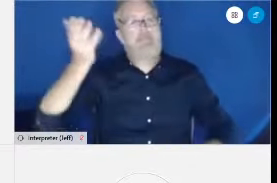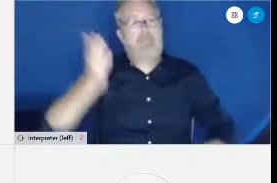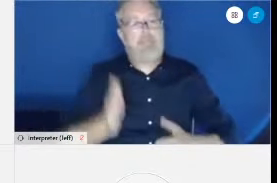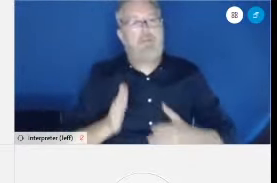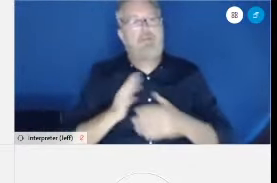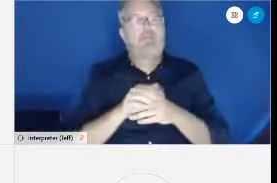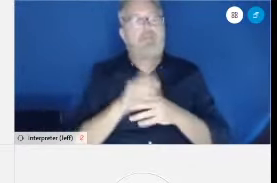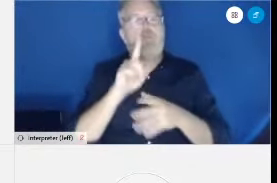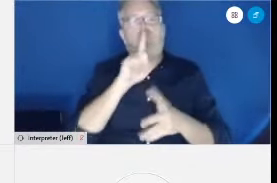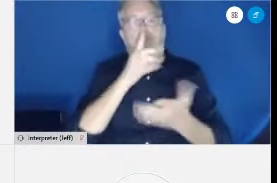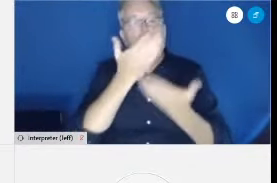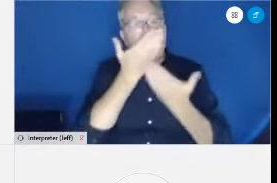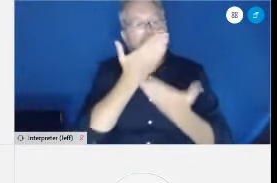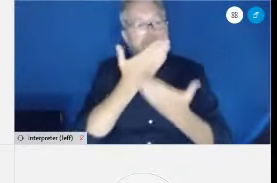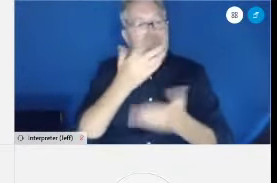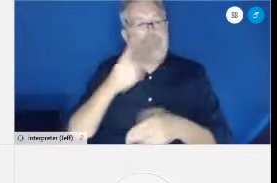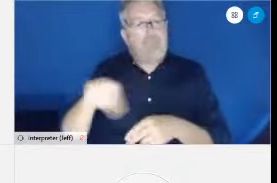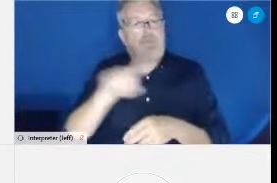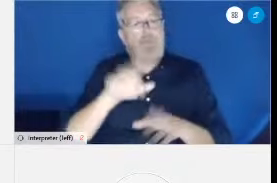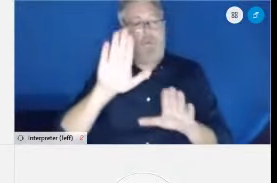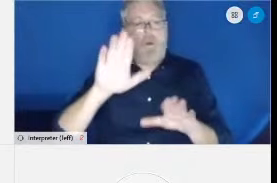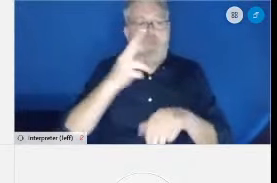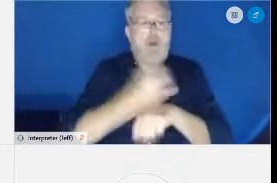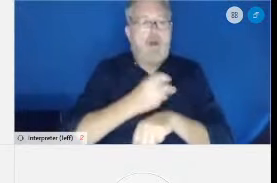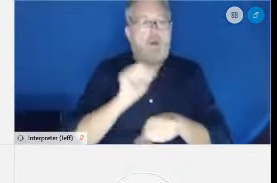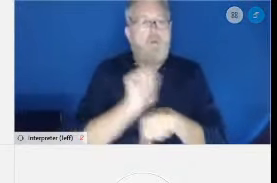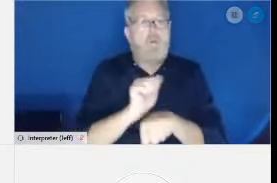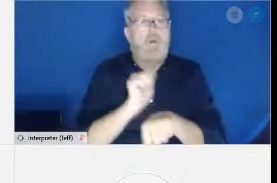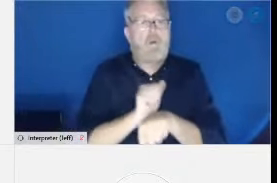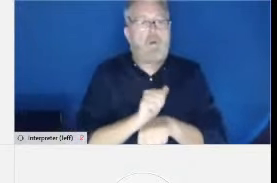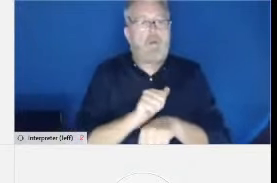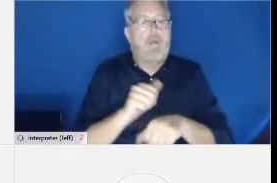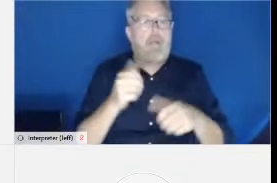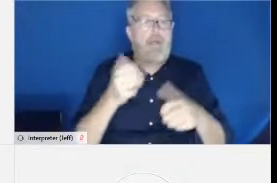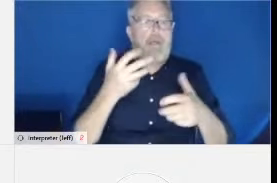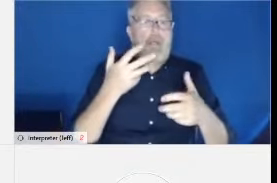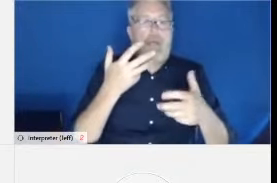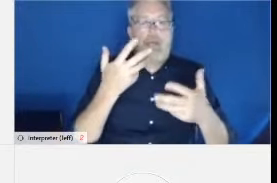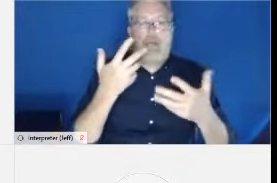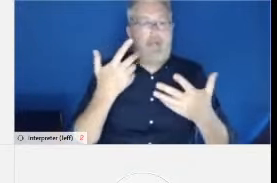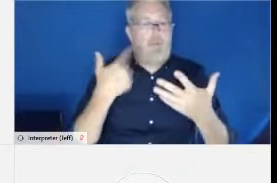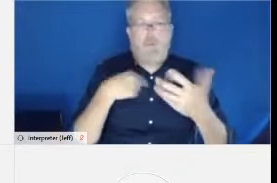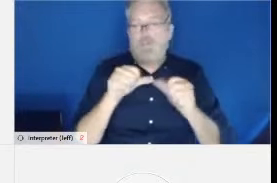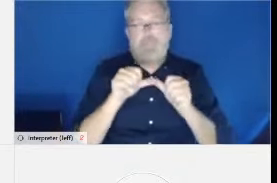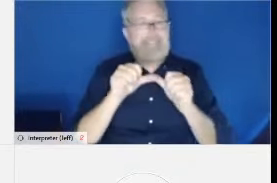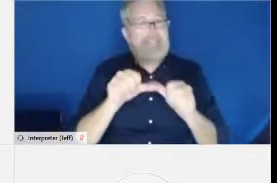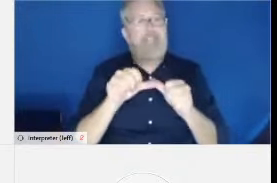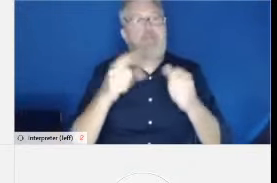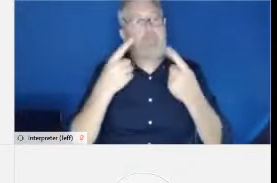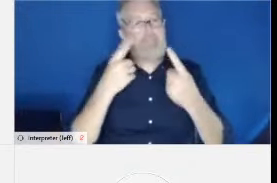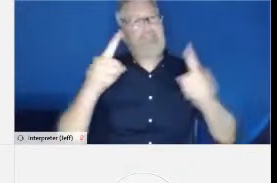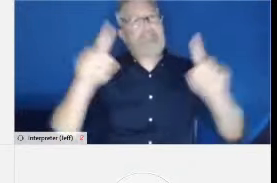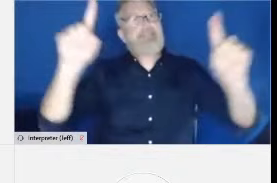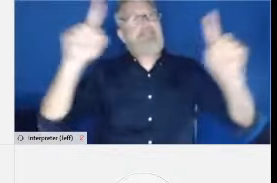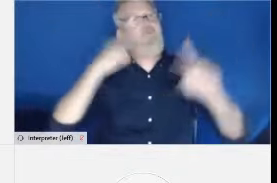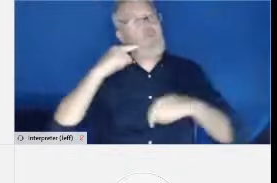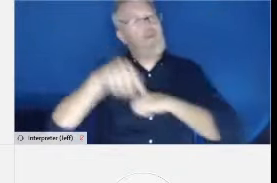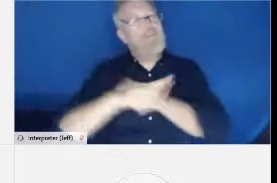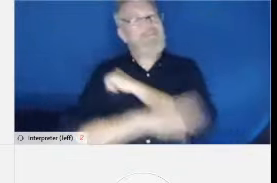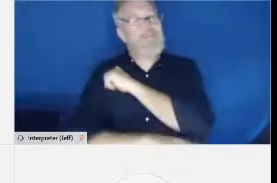presenters. Really appreciate everybody's hard work as we continue to